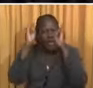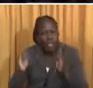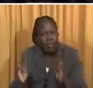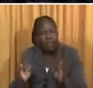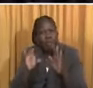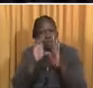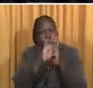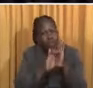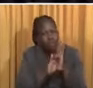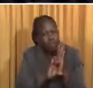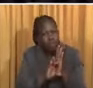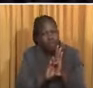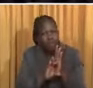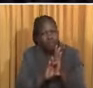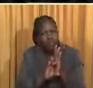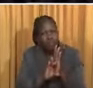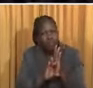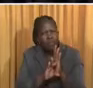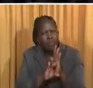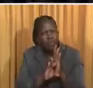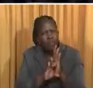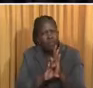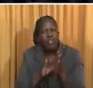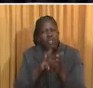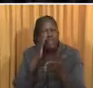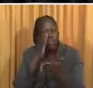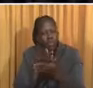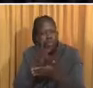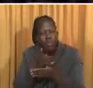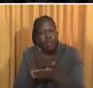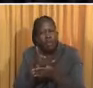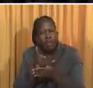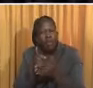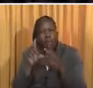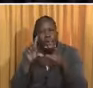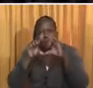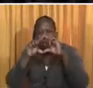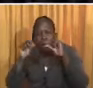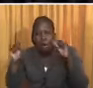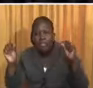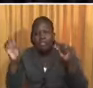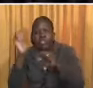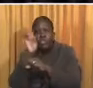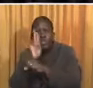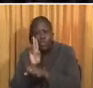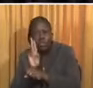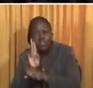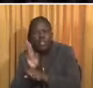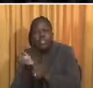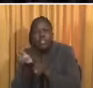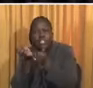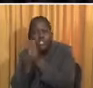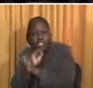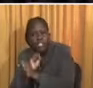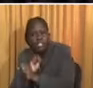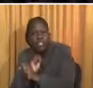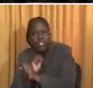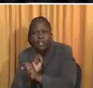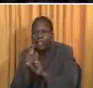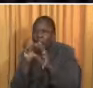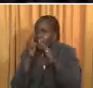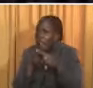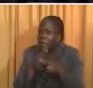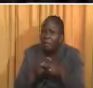Do the verbs unmake, replace, disassemble, completely change identity, abolish, tear